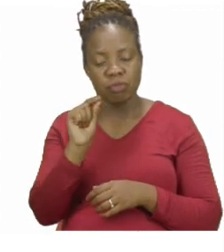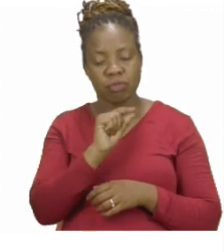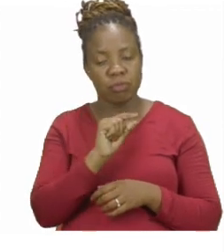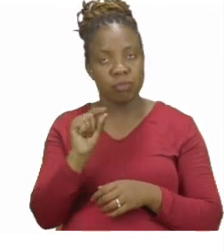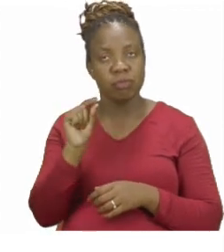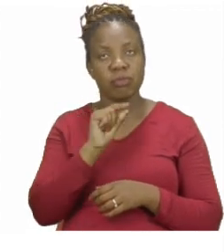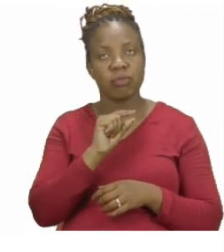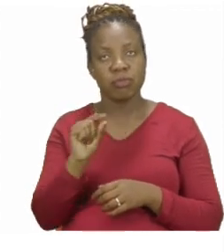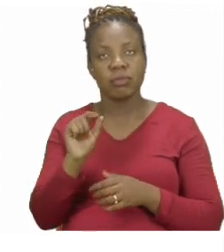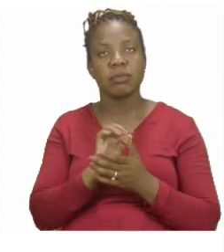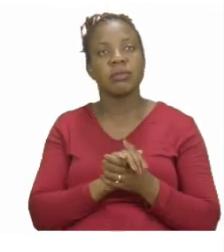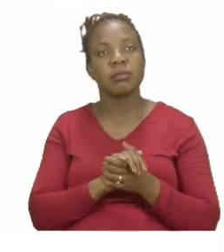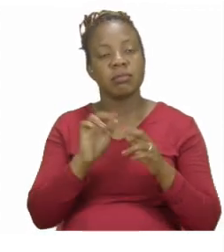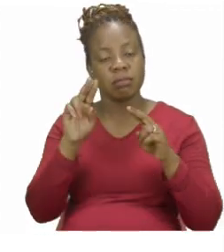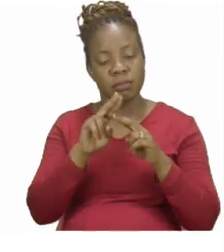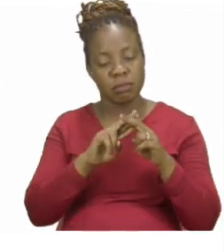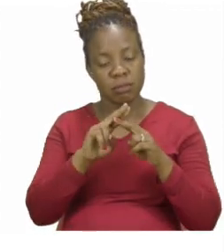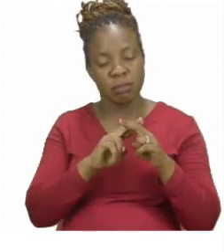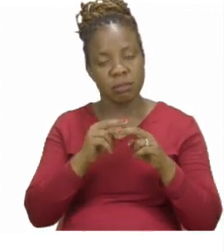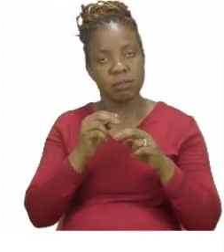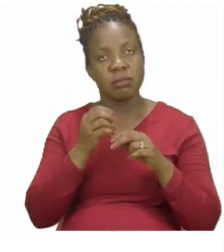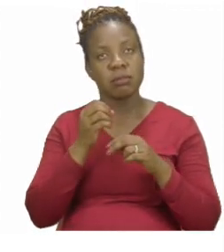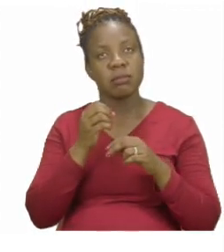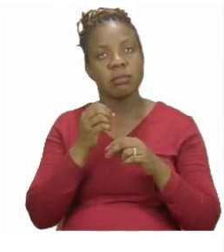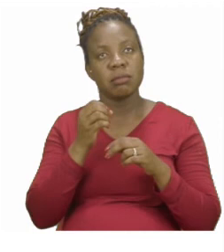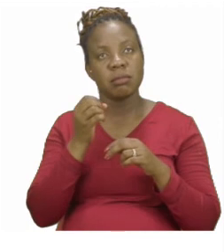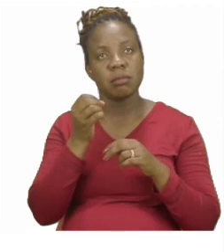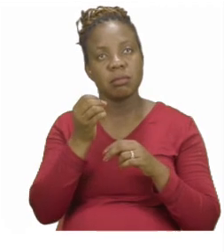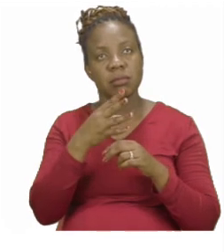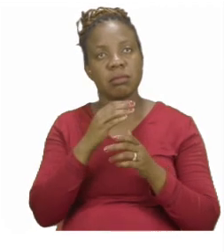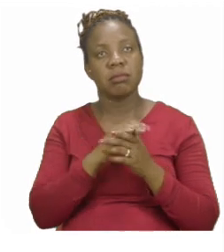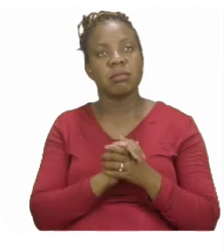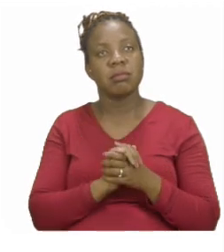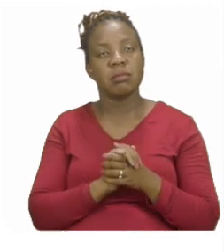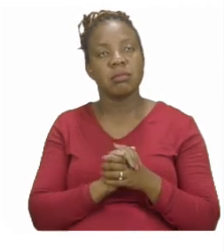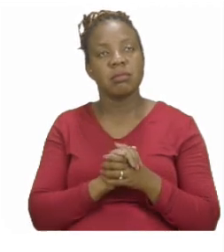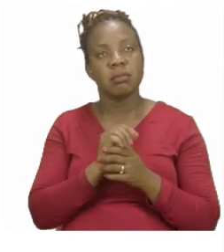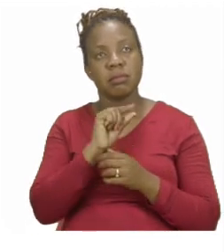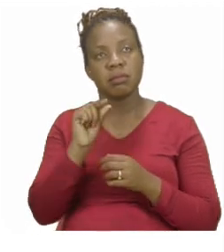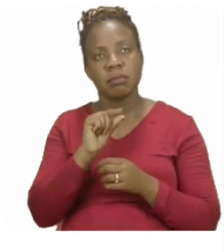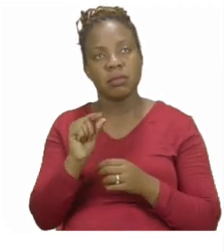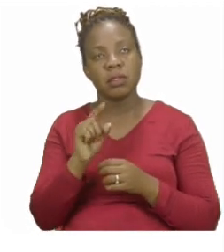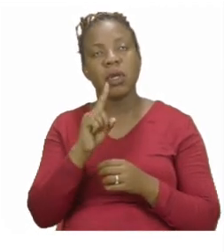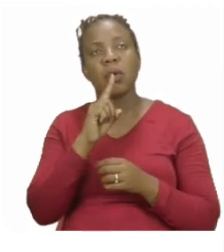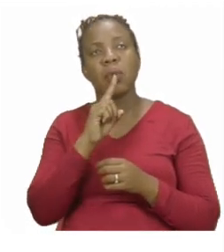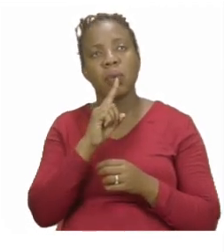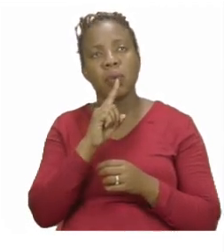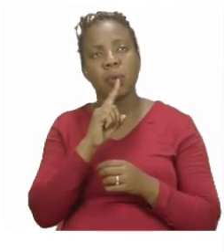own sentences with the words hot, big,